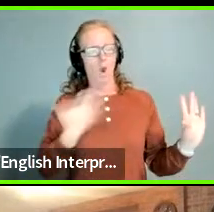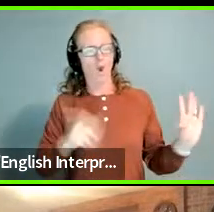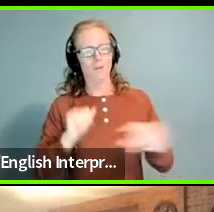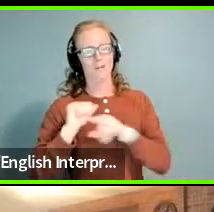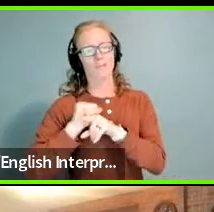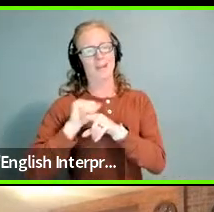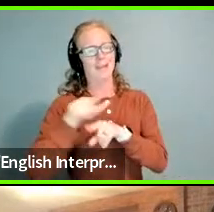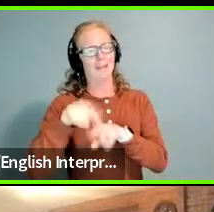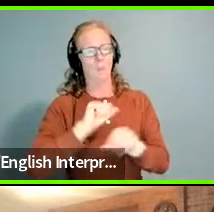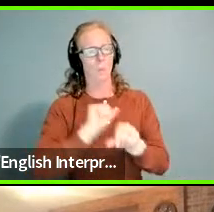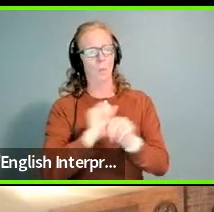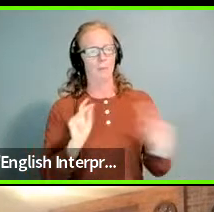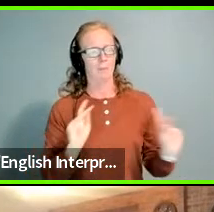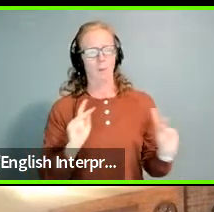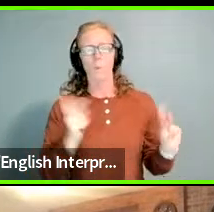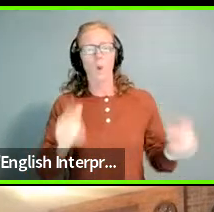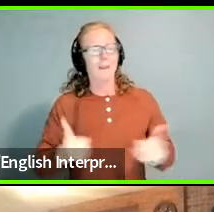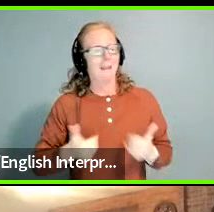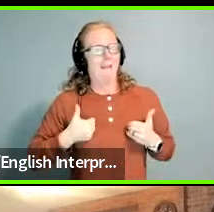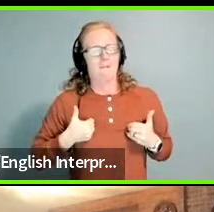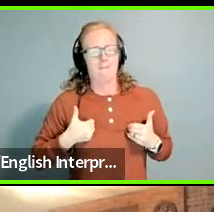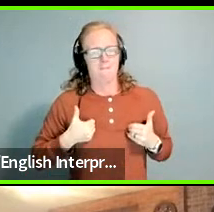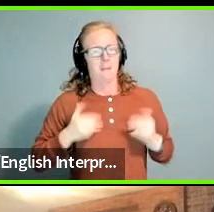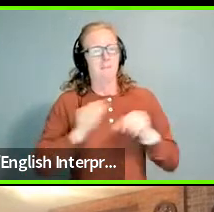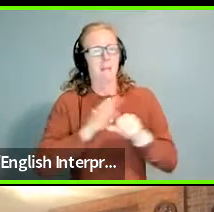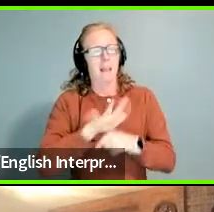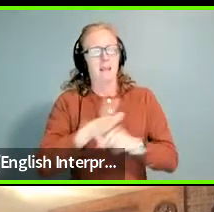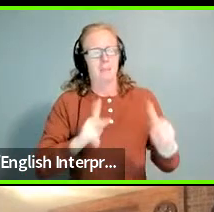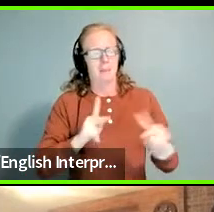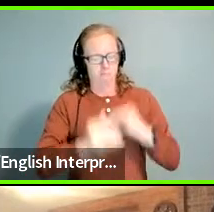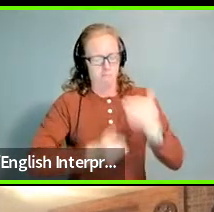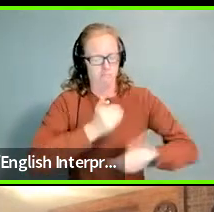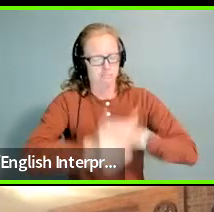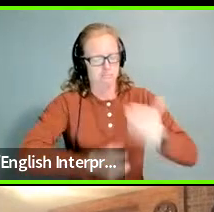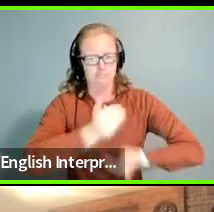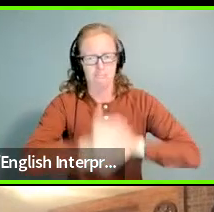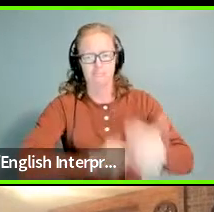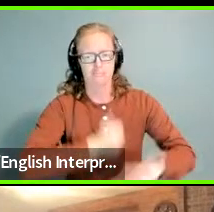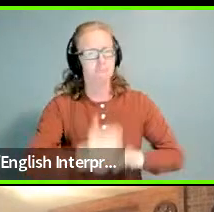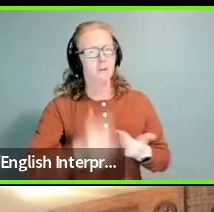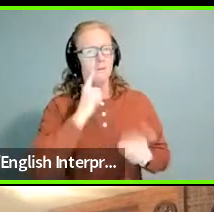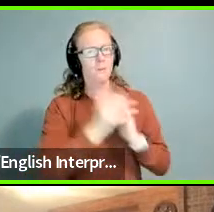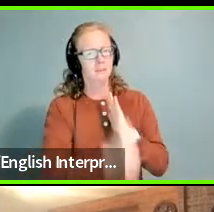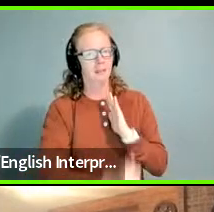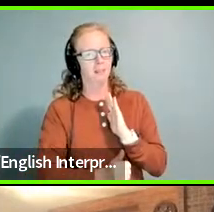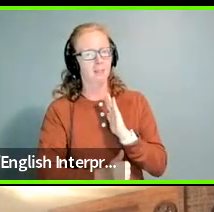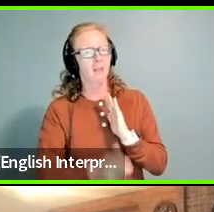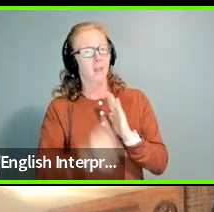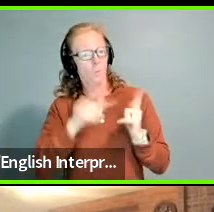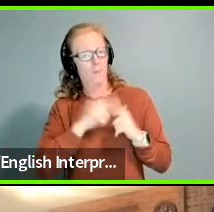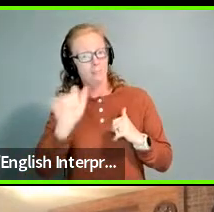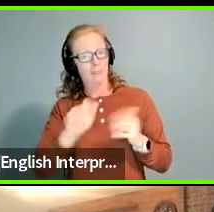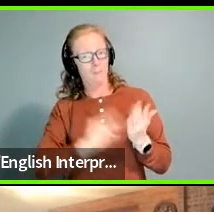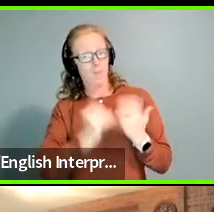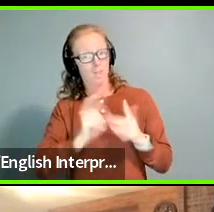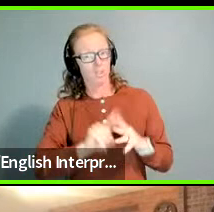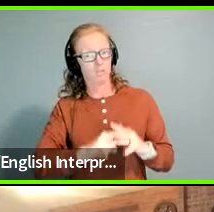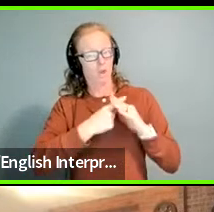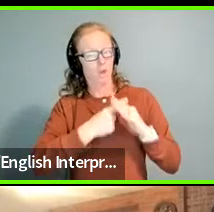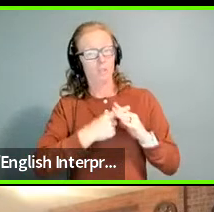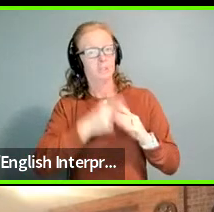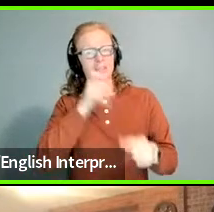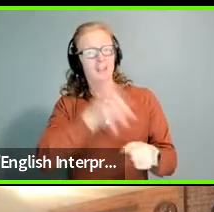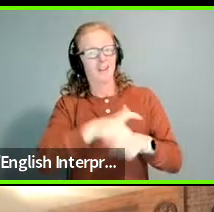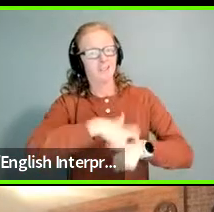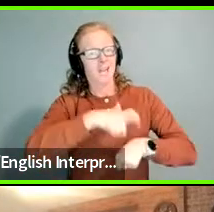this workforce. We already have this process moving forward, because when that project breaks ground, there's not going to be any time to